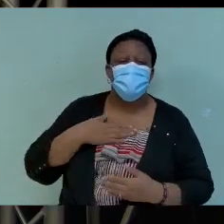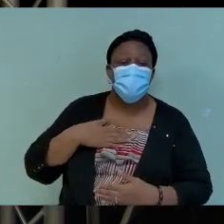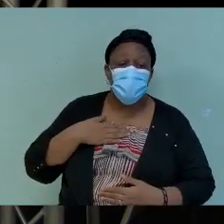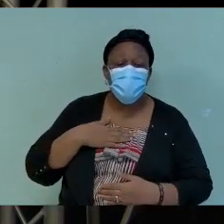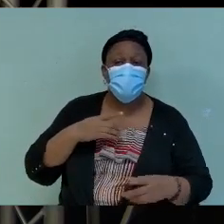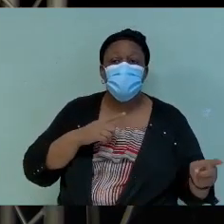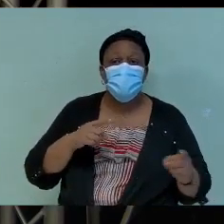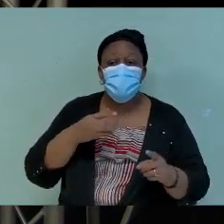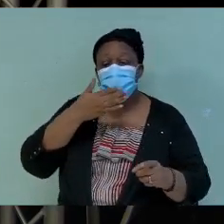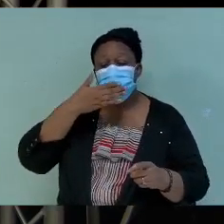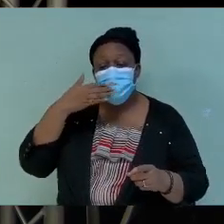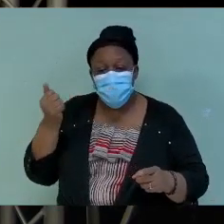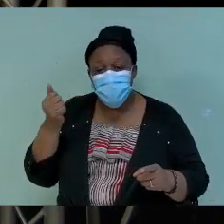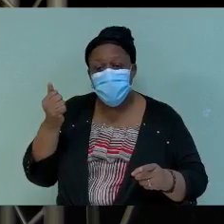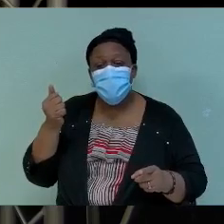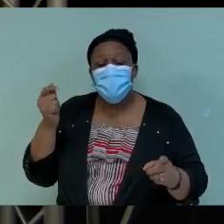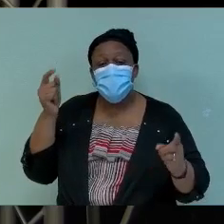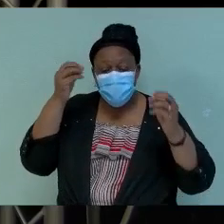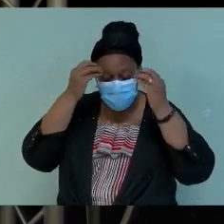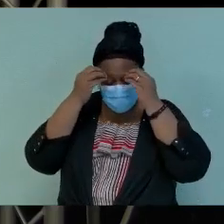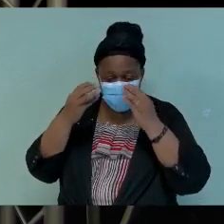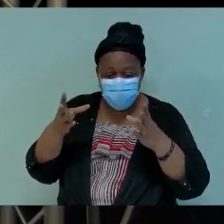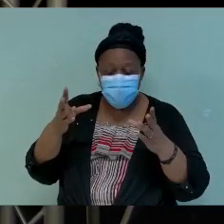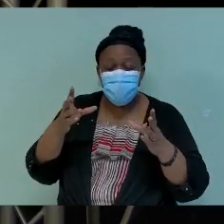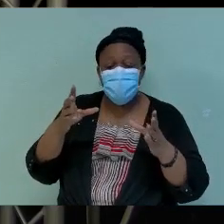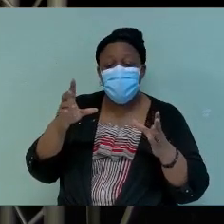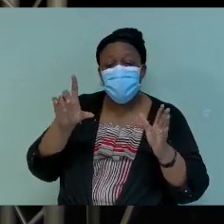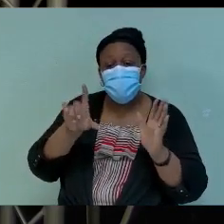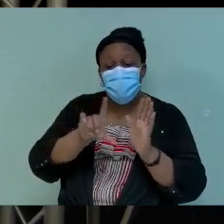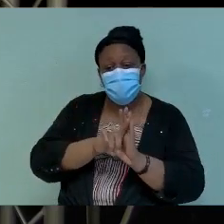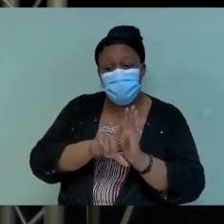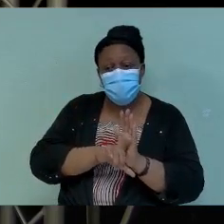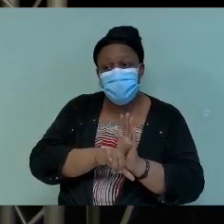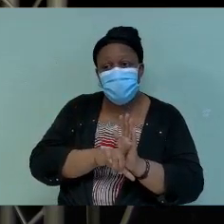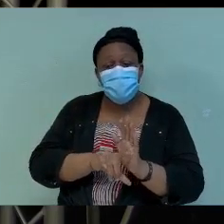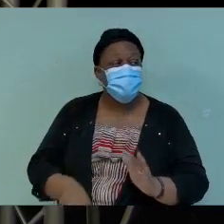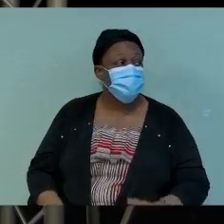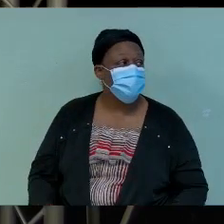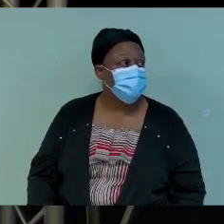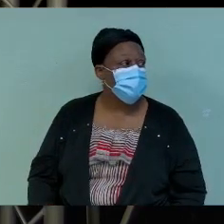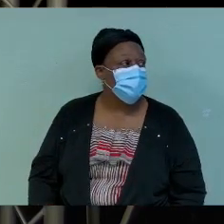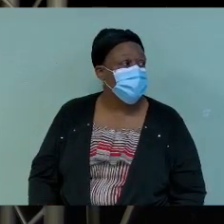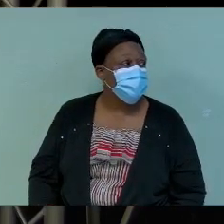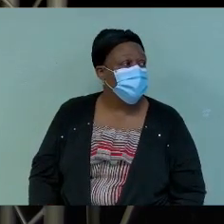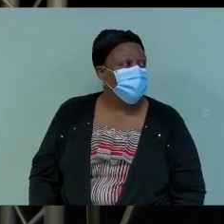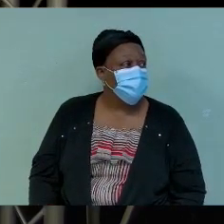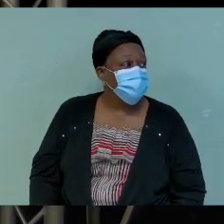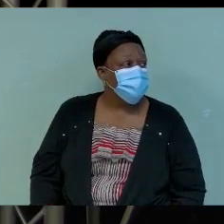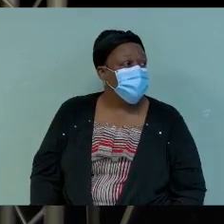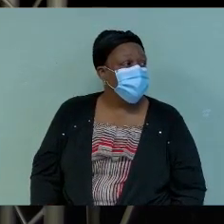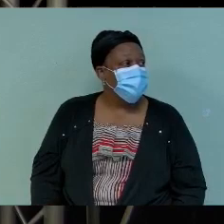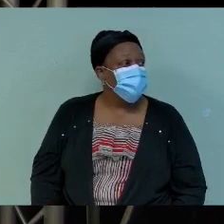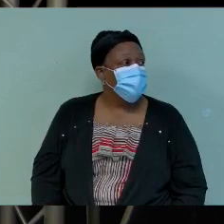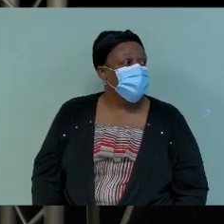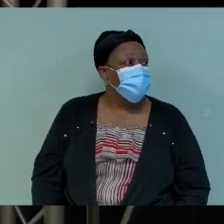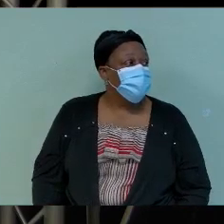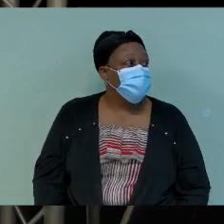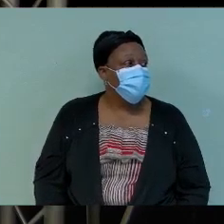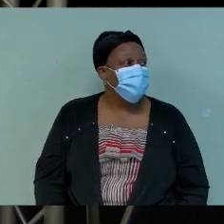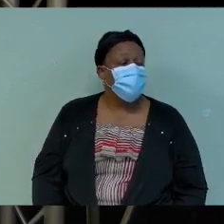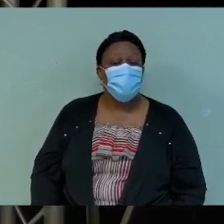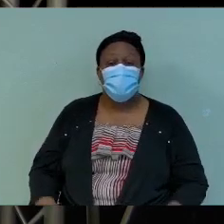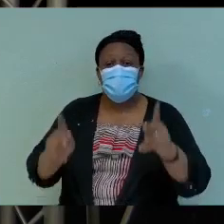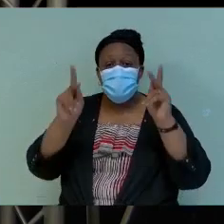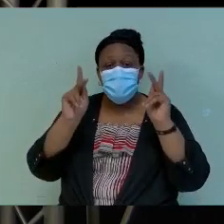law. The quarantine task force, I was informed that they would have carried out some activities yesterday. Persons in quarantine